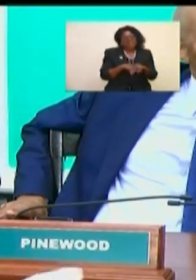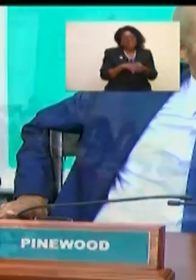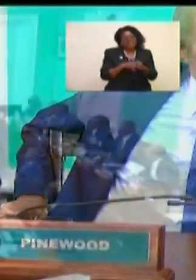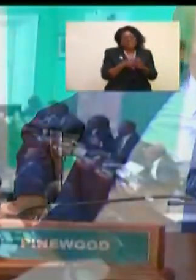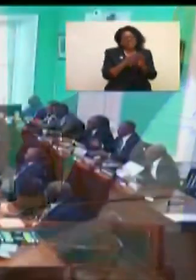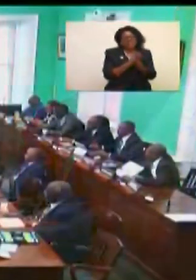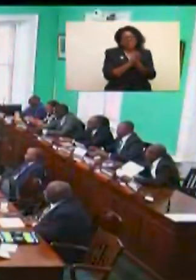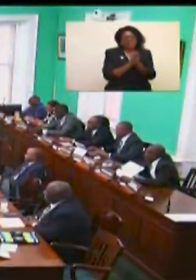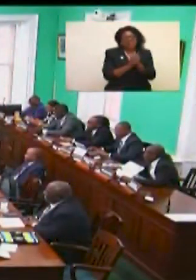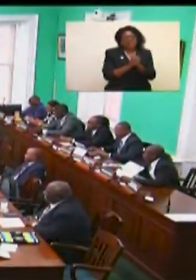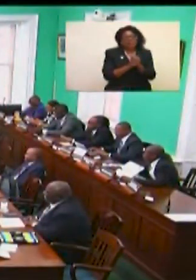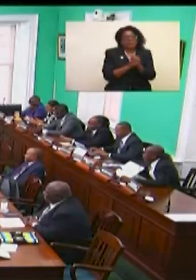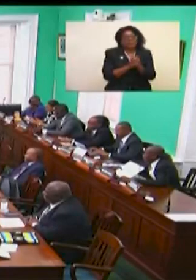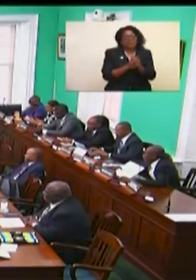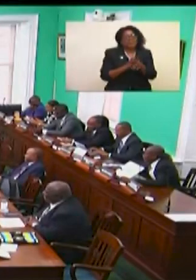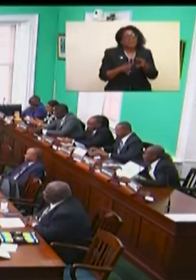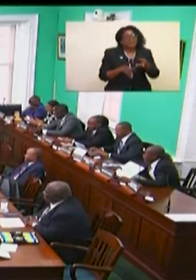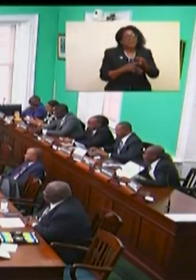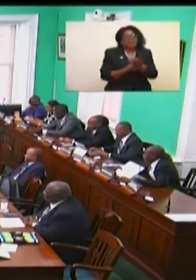Members, colleagues.